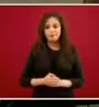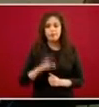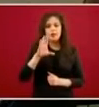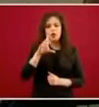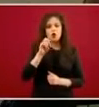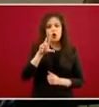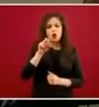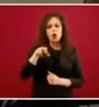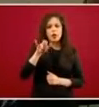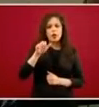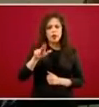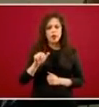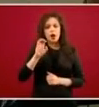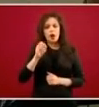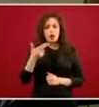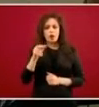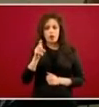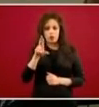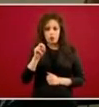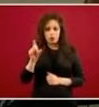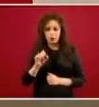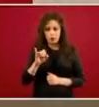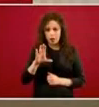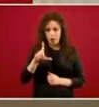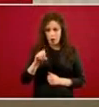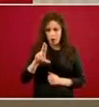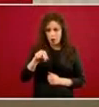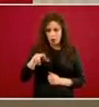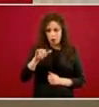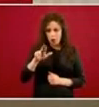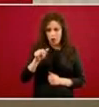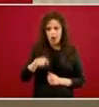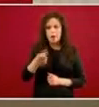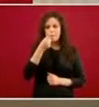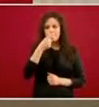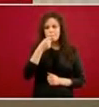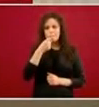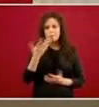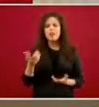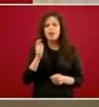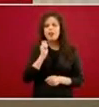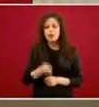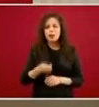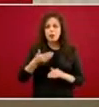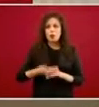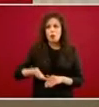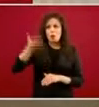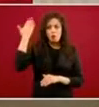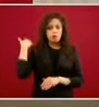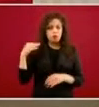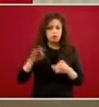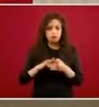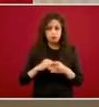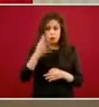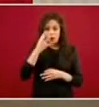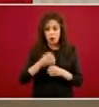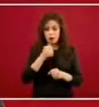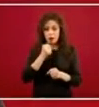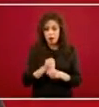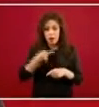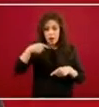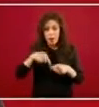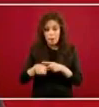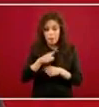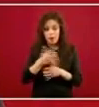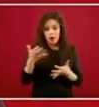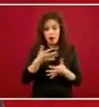with us. Now, the chloroquine and the hydroxychloroquine are drugs that were invented